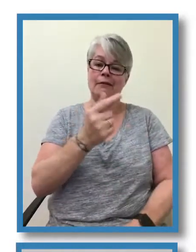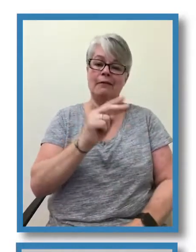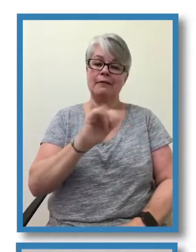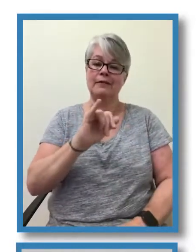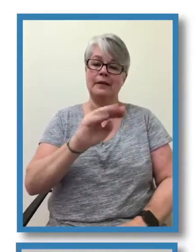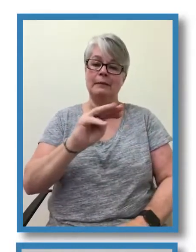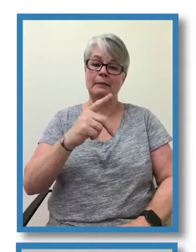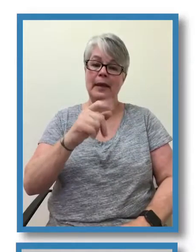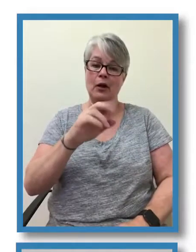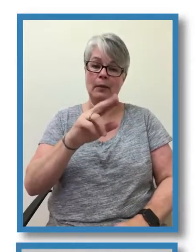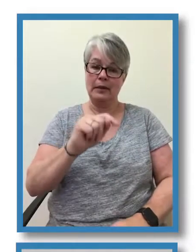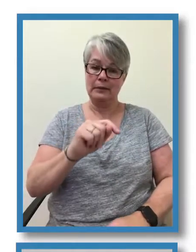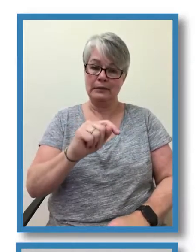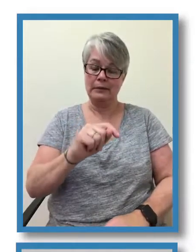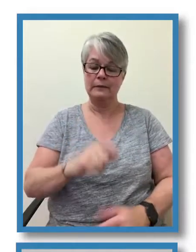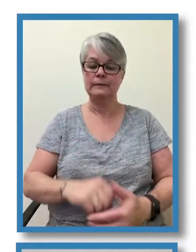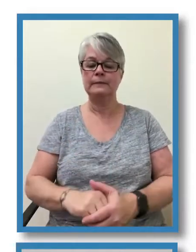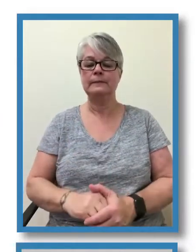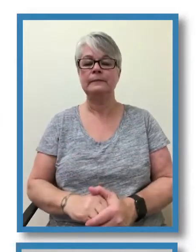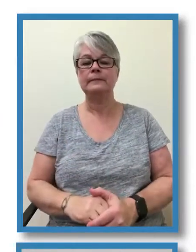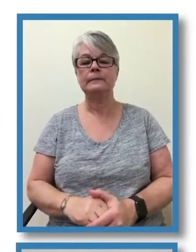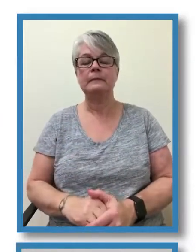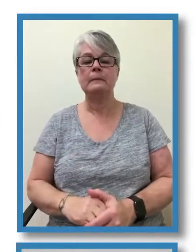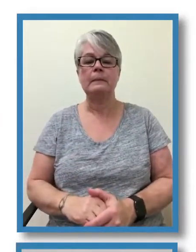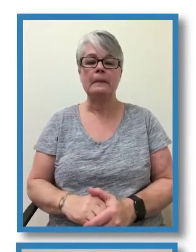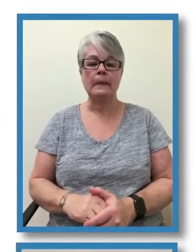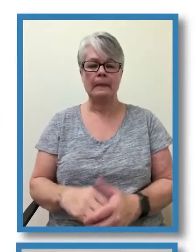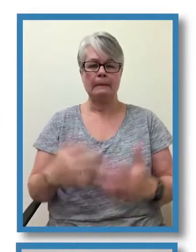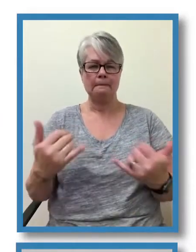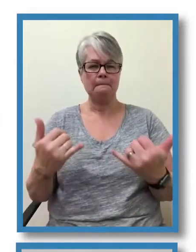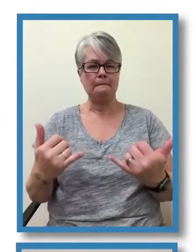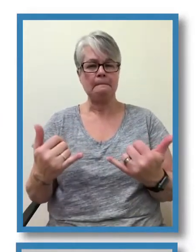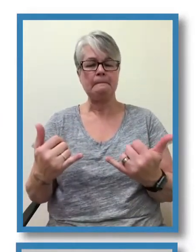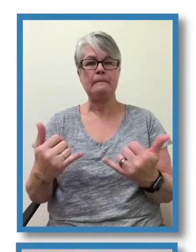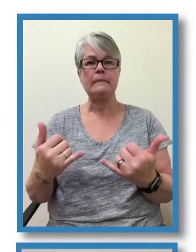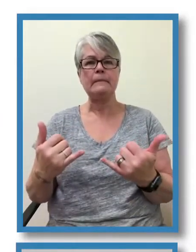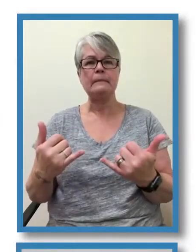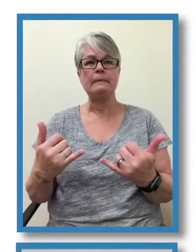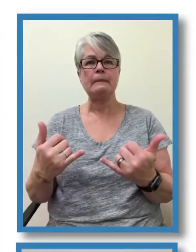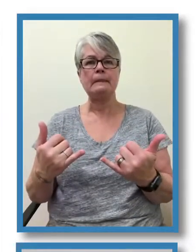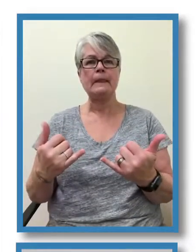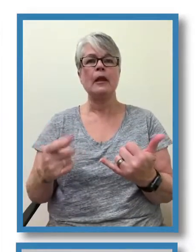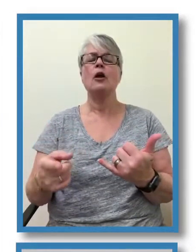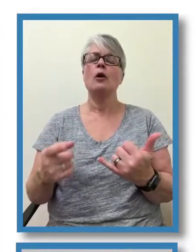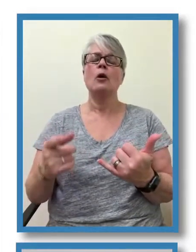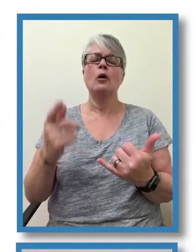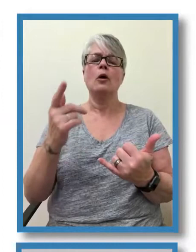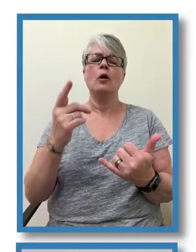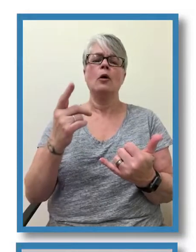age 60, the risk of developing dementia of any type would be about 1%.